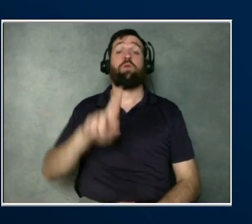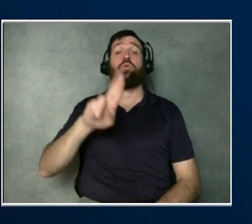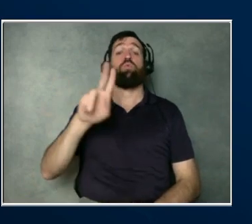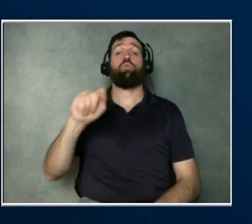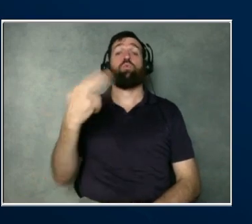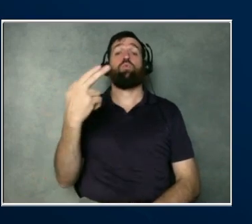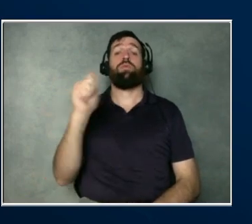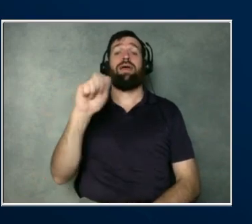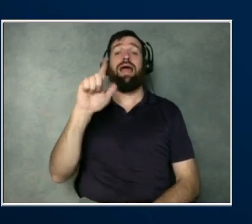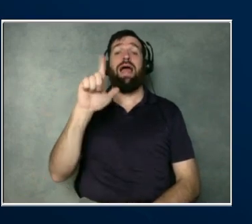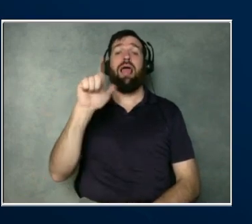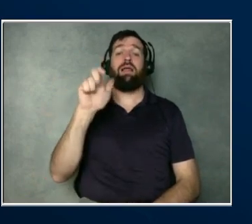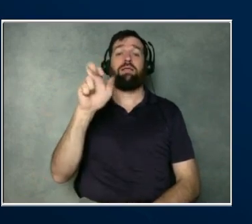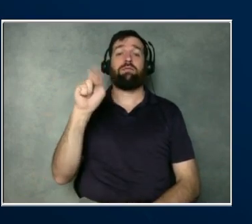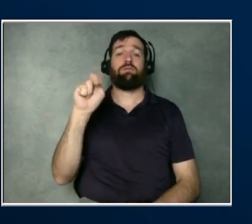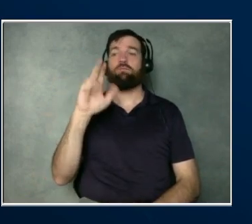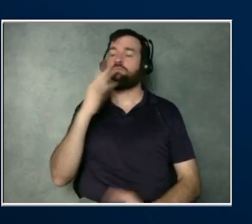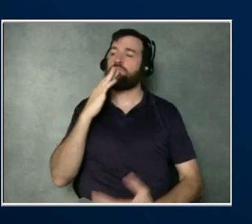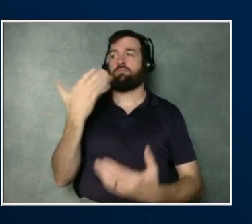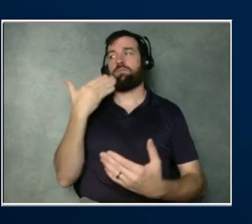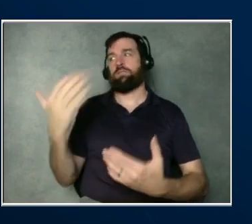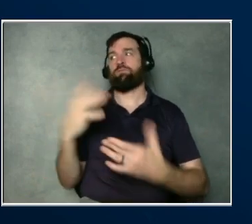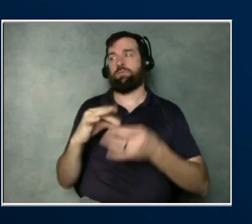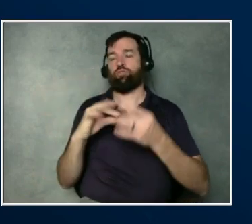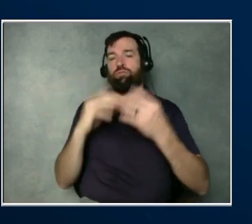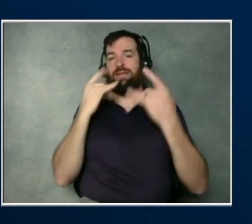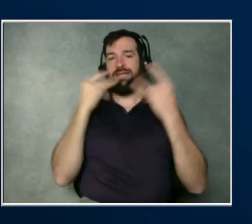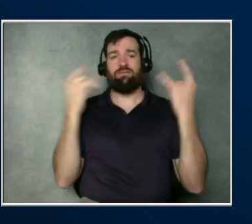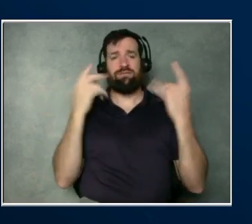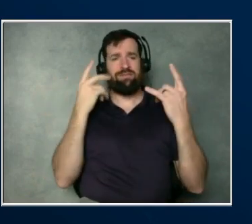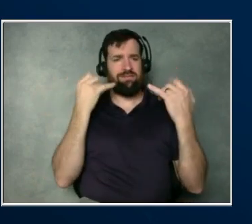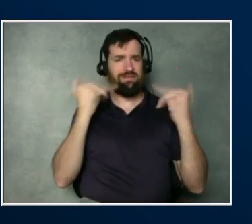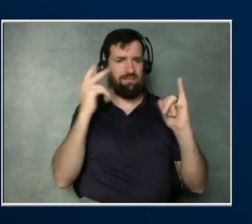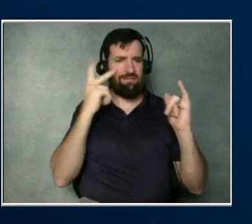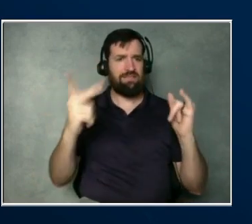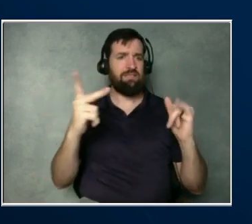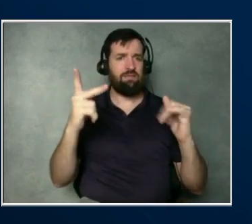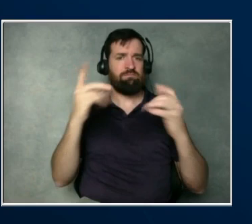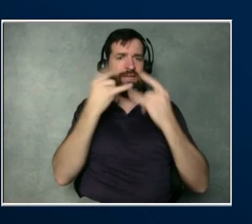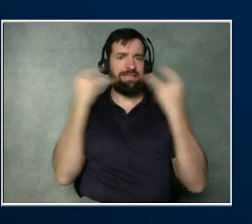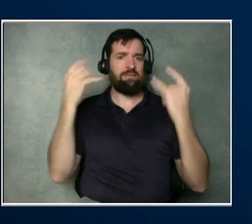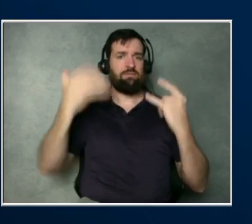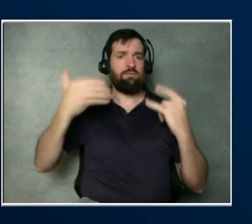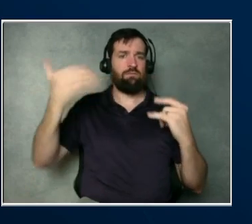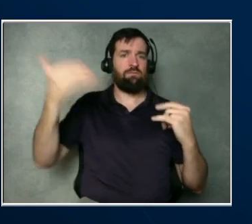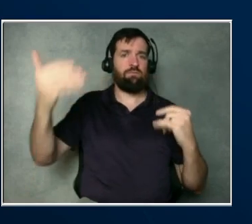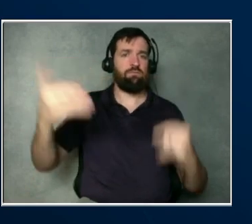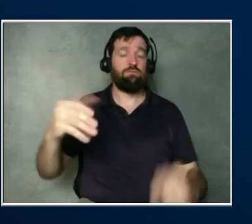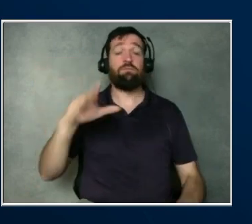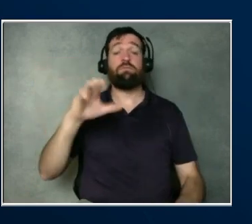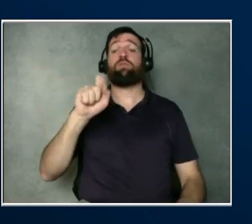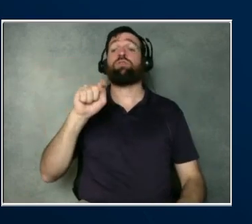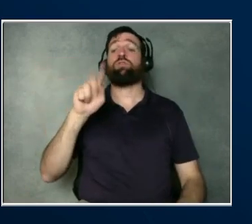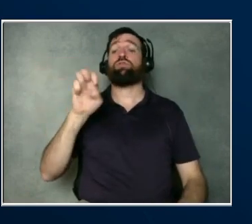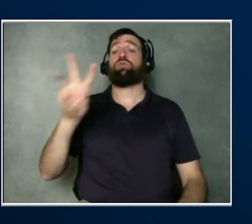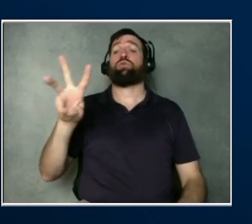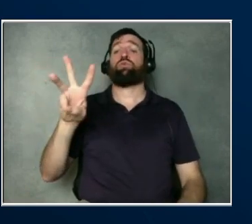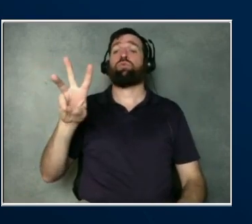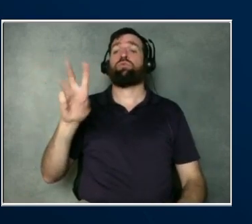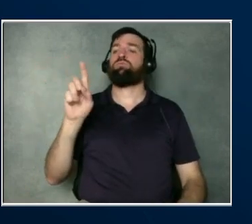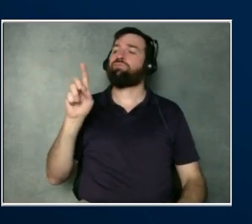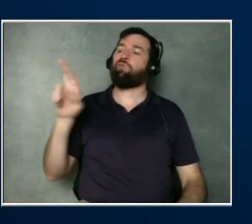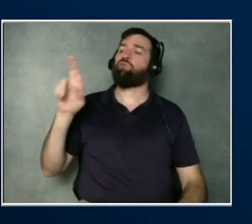I'm glad you mentioned masks. Still see people wearing those on occasion. And then Stu has a question for Dr. Poland. He wants to